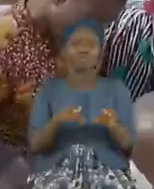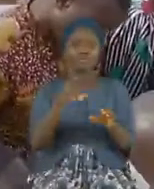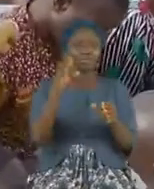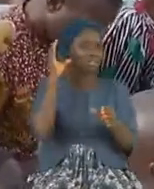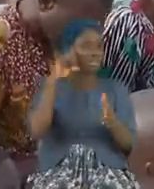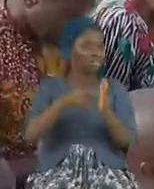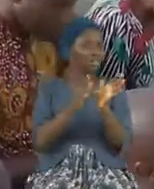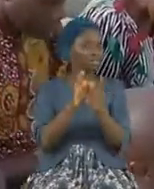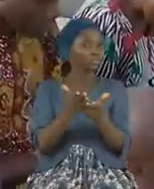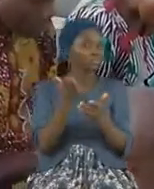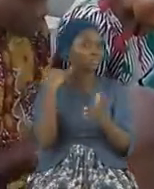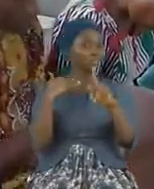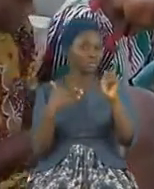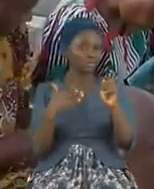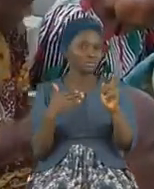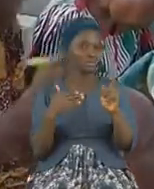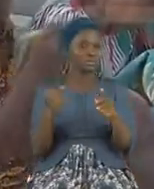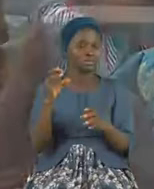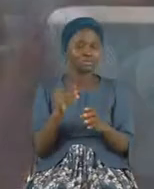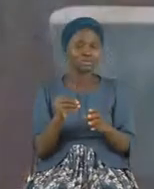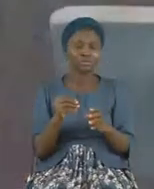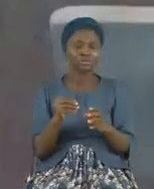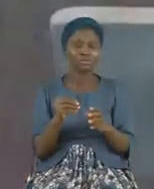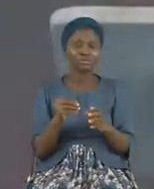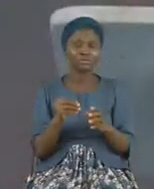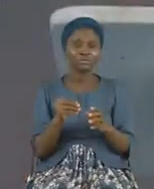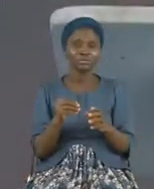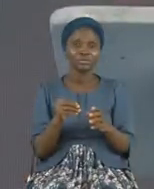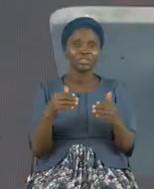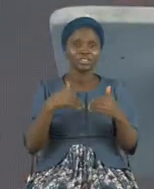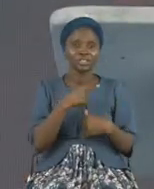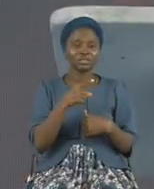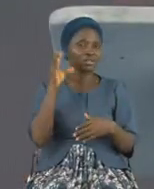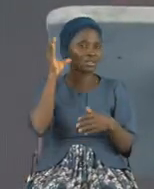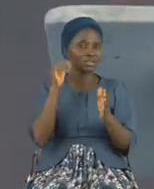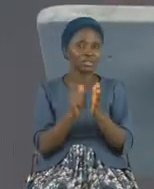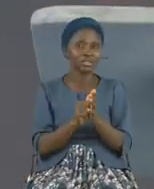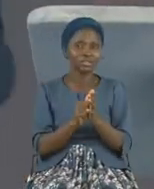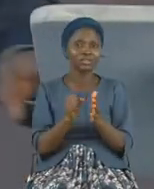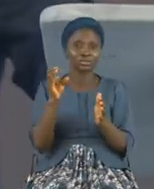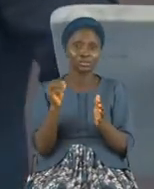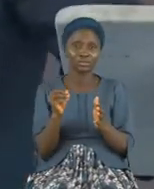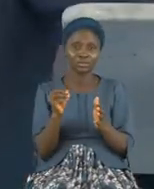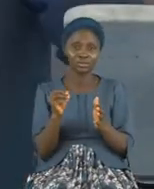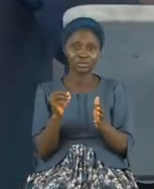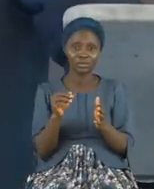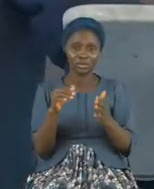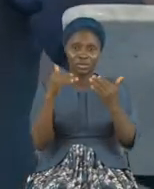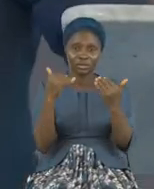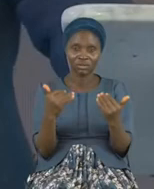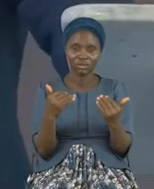Sow, and then you will reap. Have you heard that before? Now, when you sow